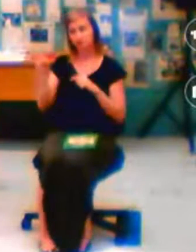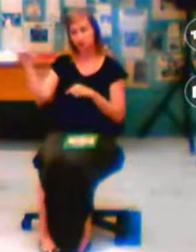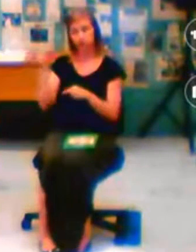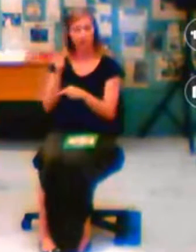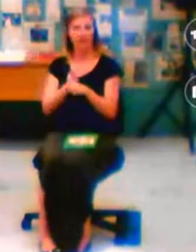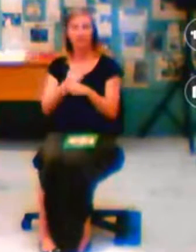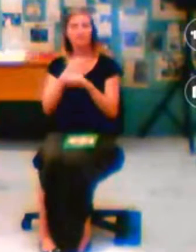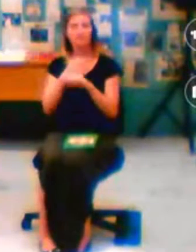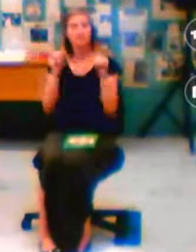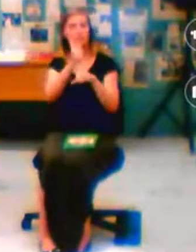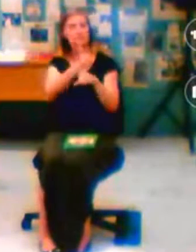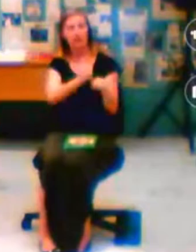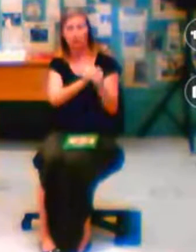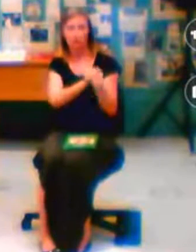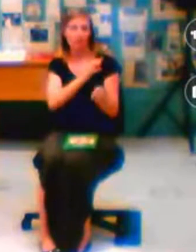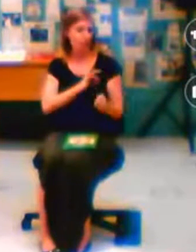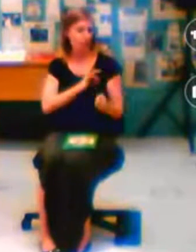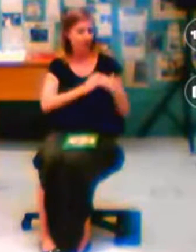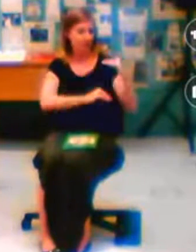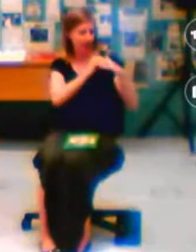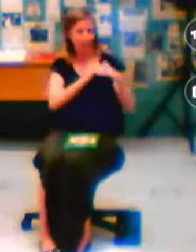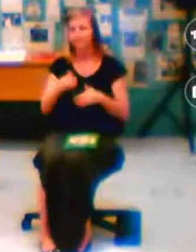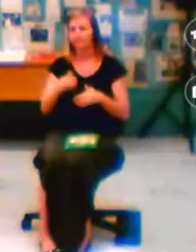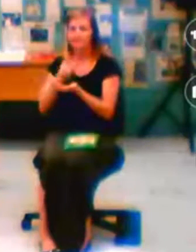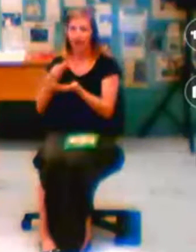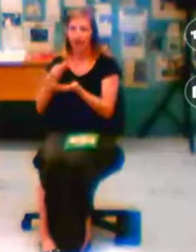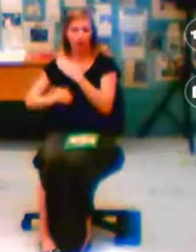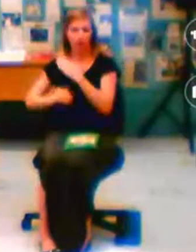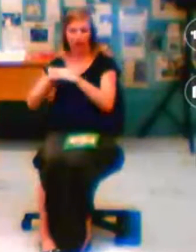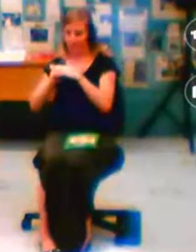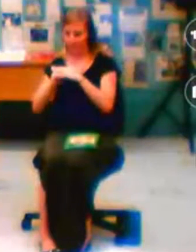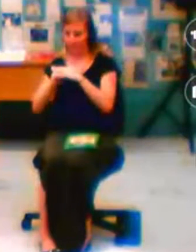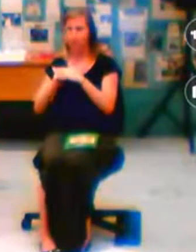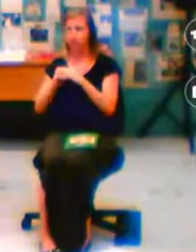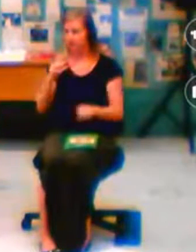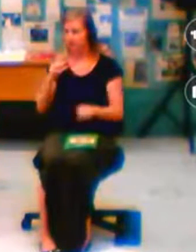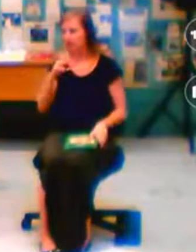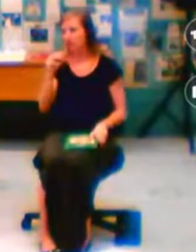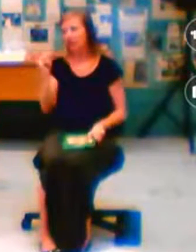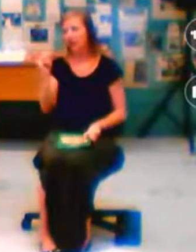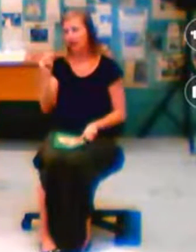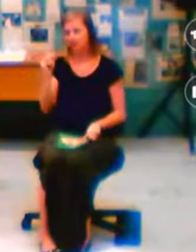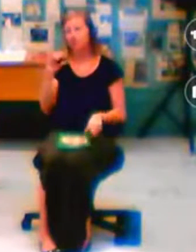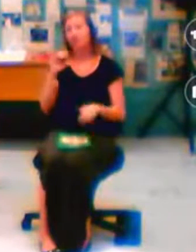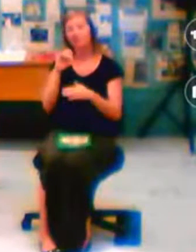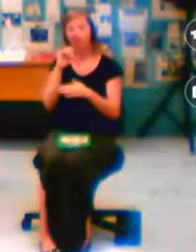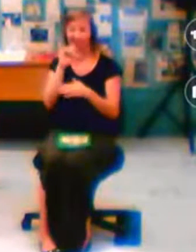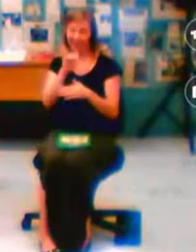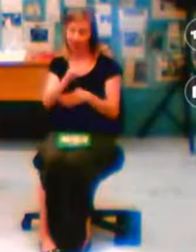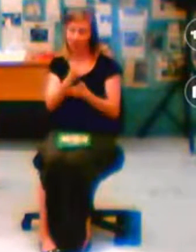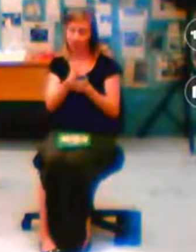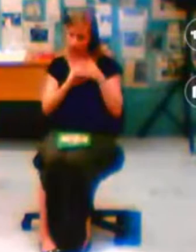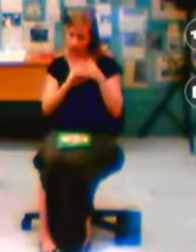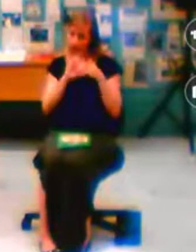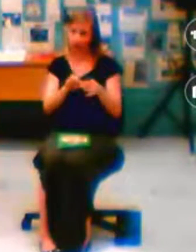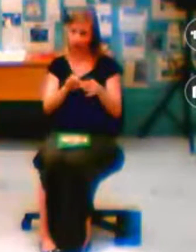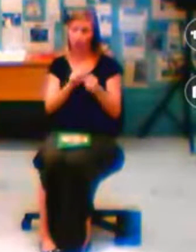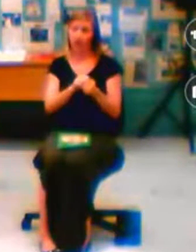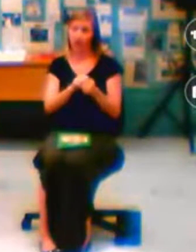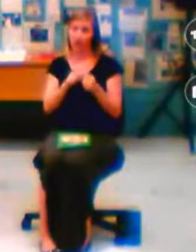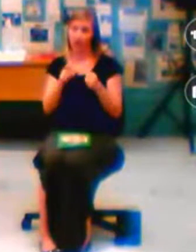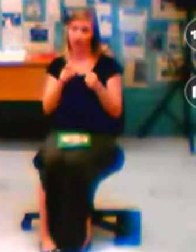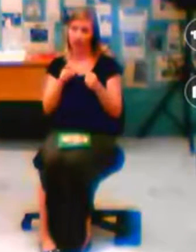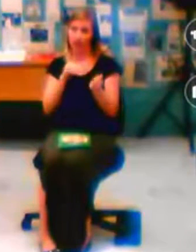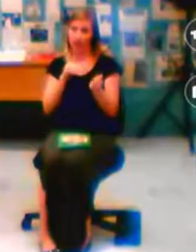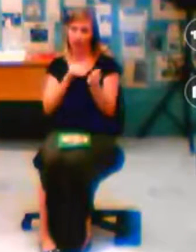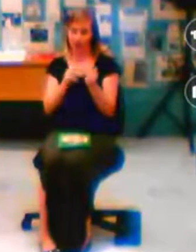Okay. Yeah, but she can tell you how to save money doing it. So Dr. Gorman is correct. There is nothing in there that